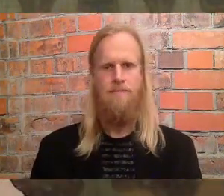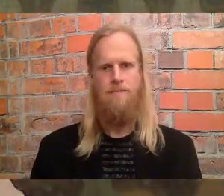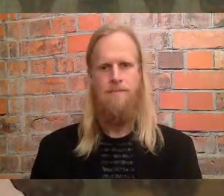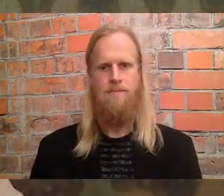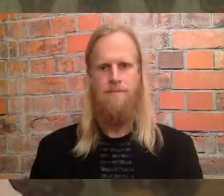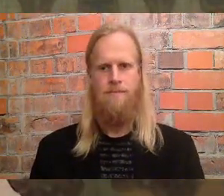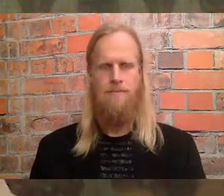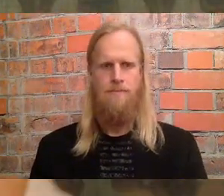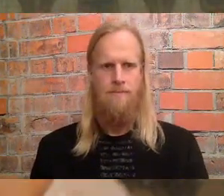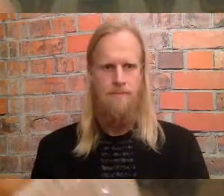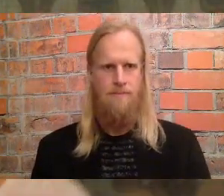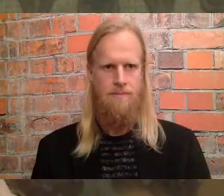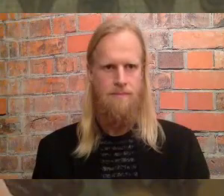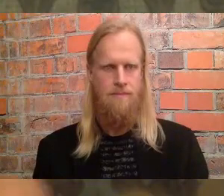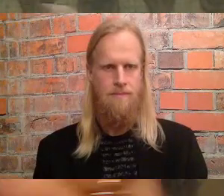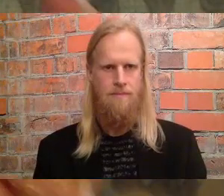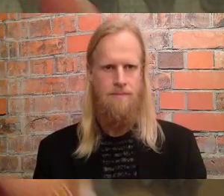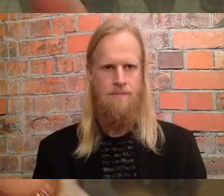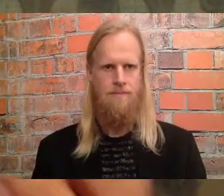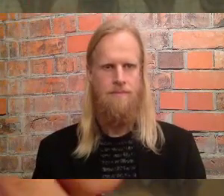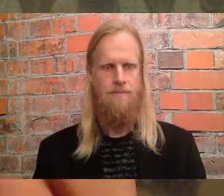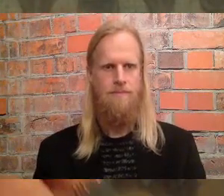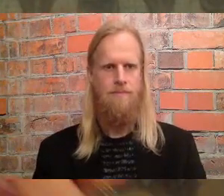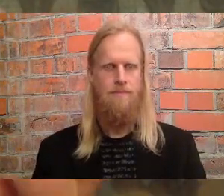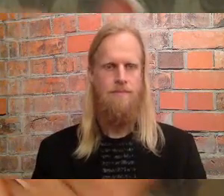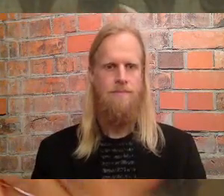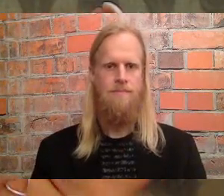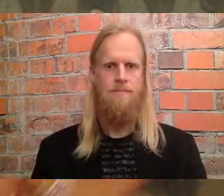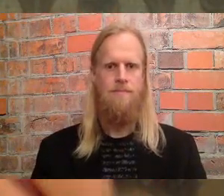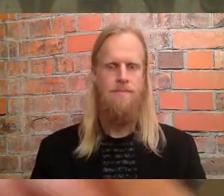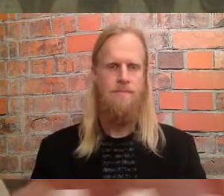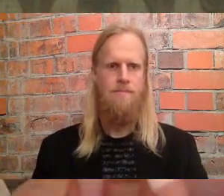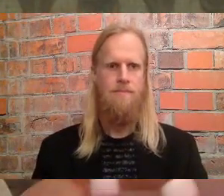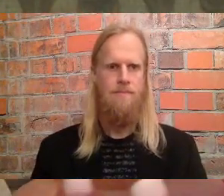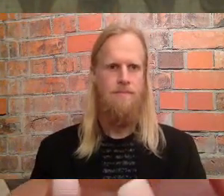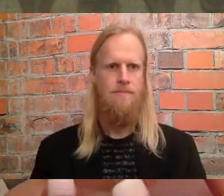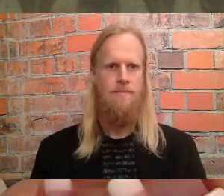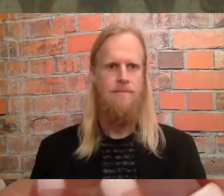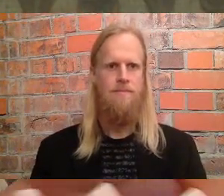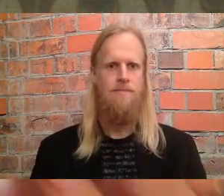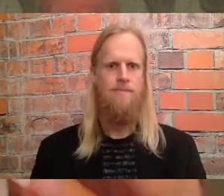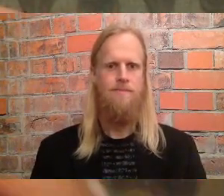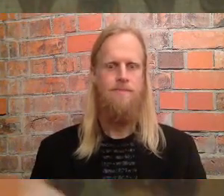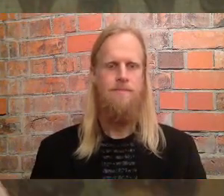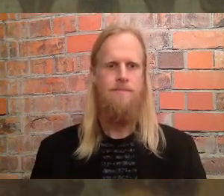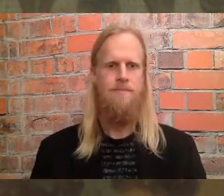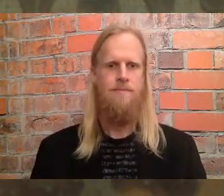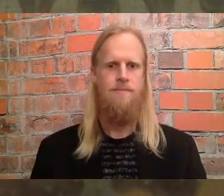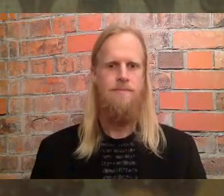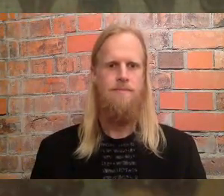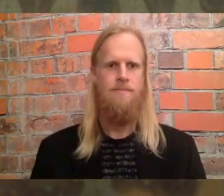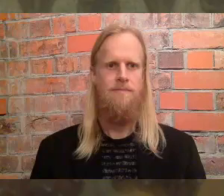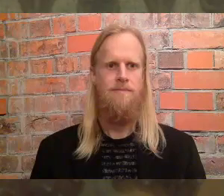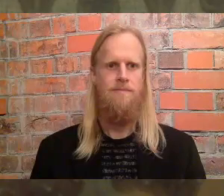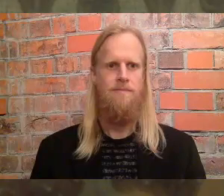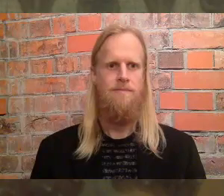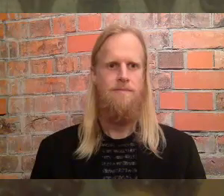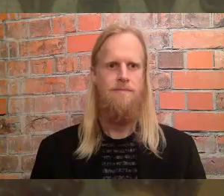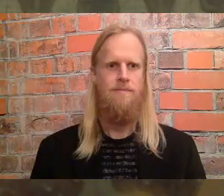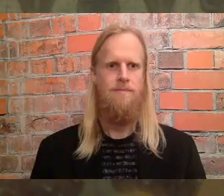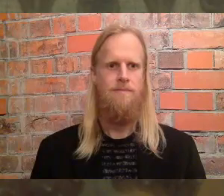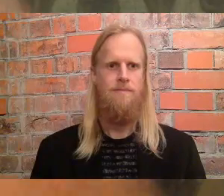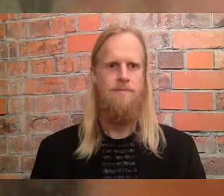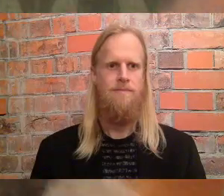I just want to say that it really rests in your hands how far this gift goes. We are giving you a